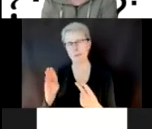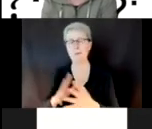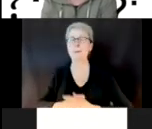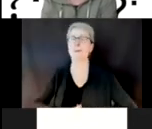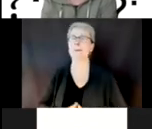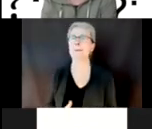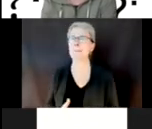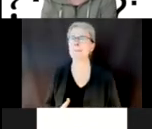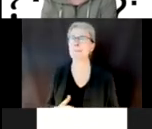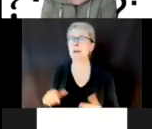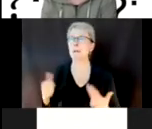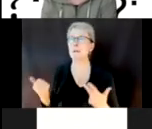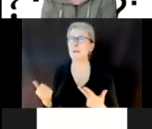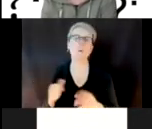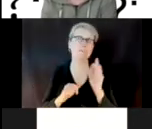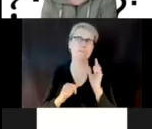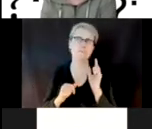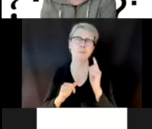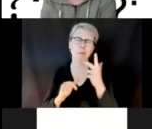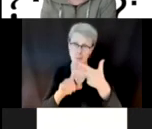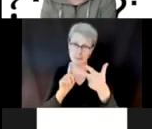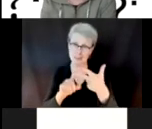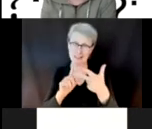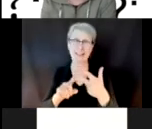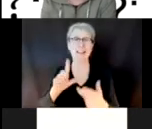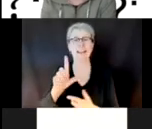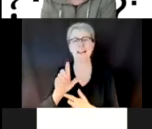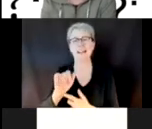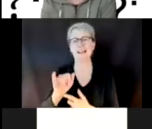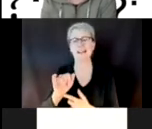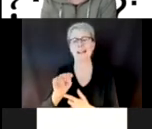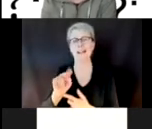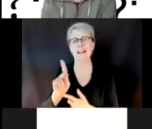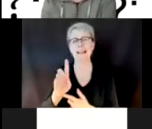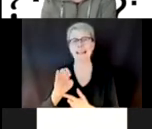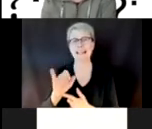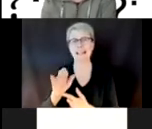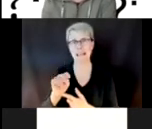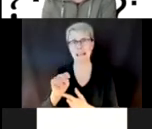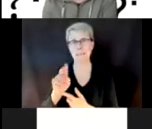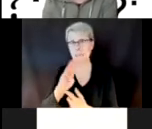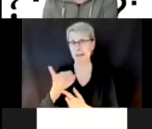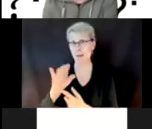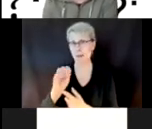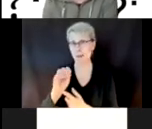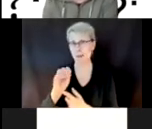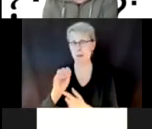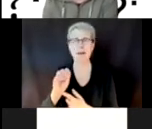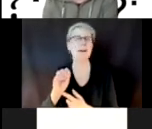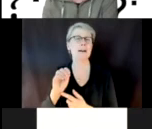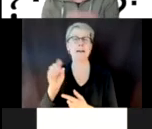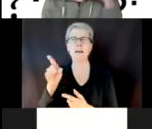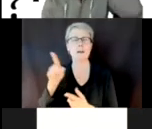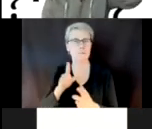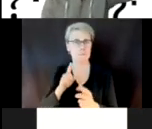well, 3 things. I guess another thing is your link in bio. Typically you can't, until you have a certain number of followers,